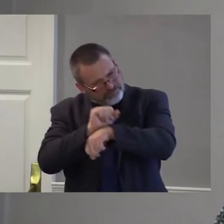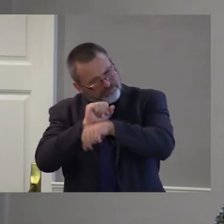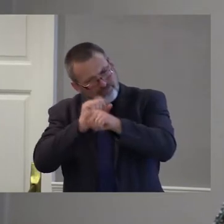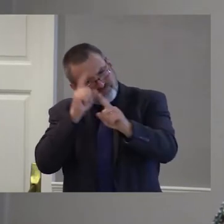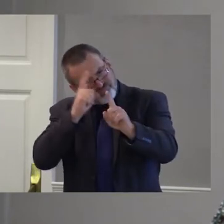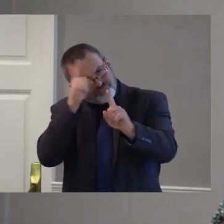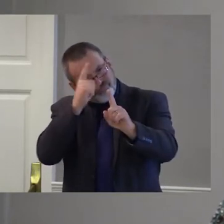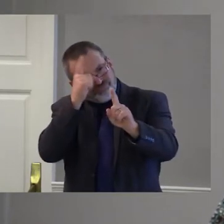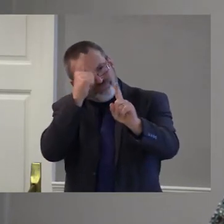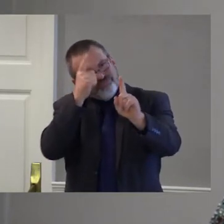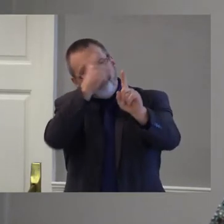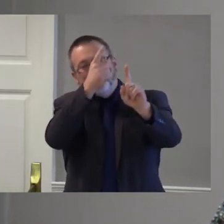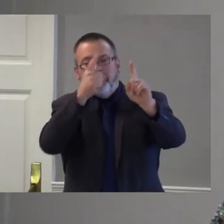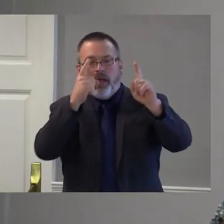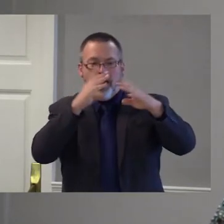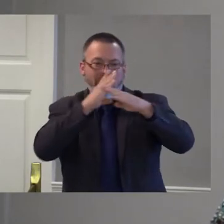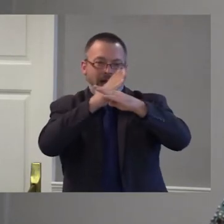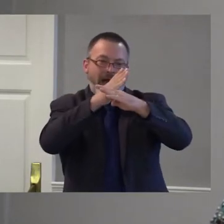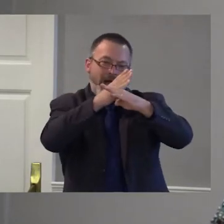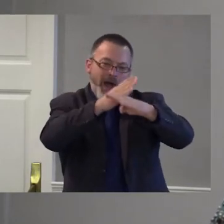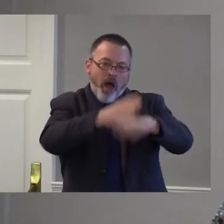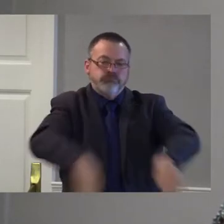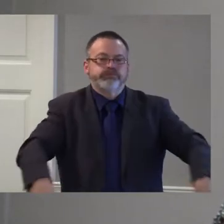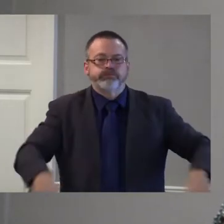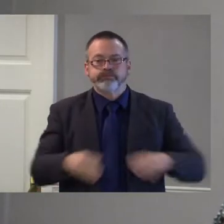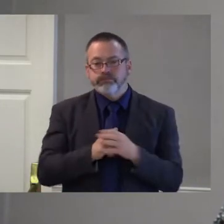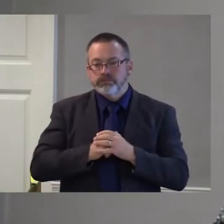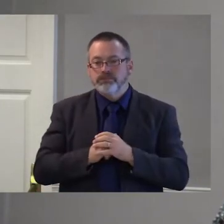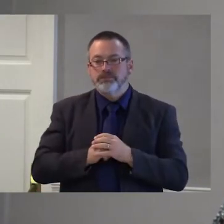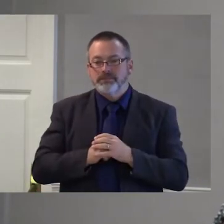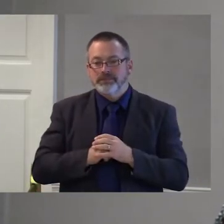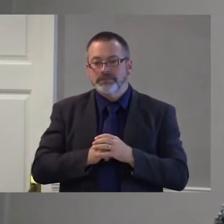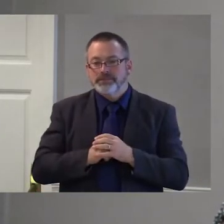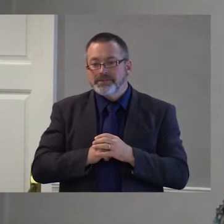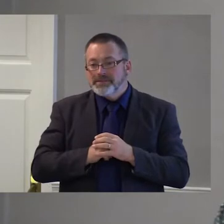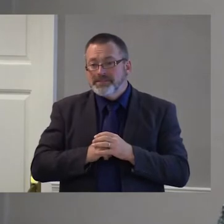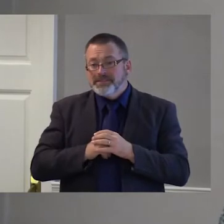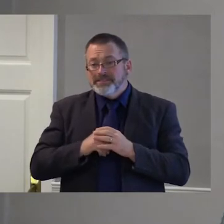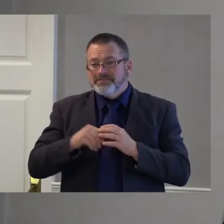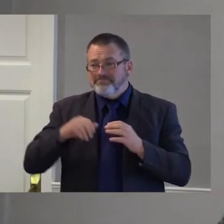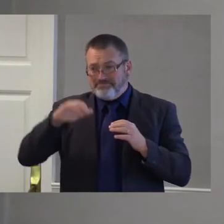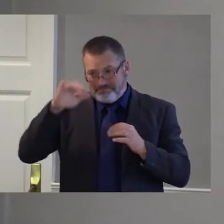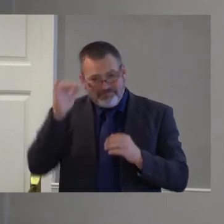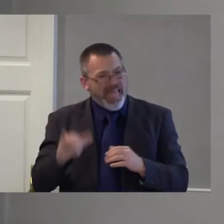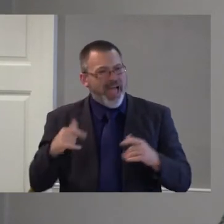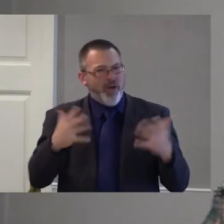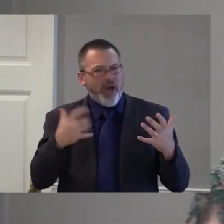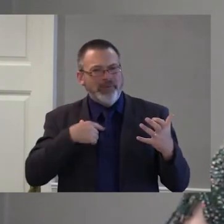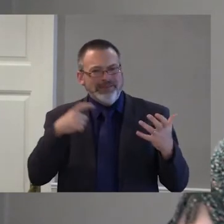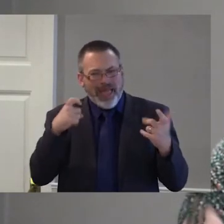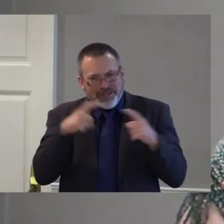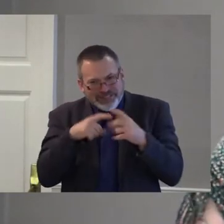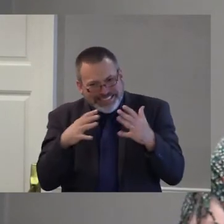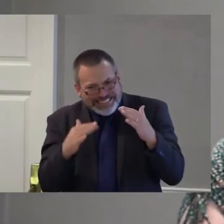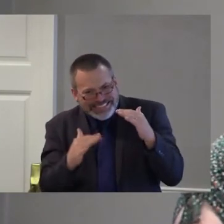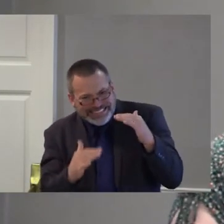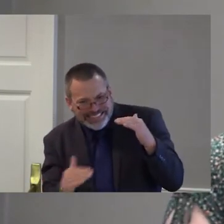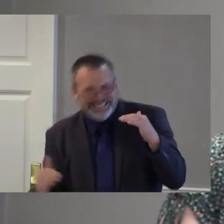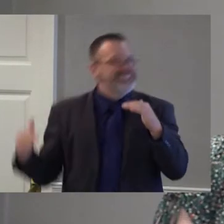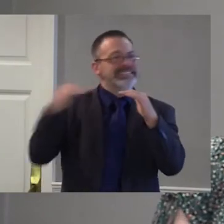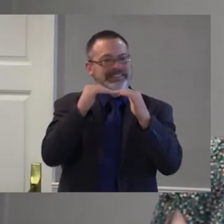achieved, and that we will live life to our full human potential and beyond. Thank you.